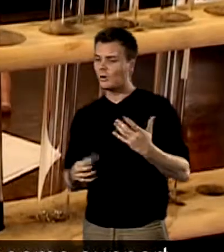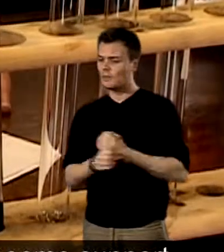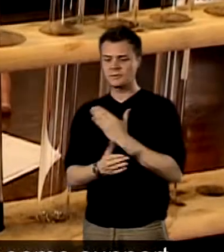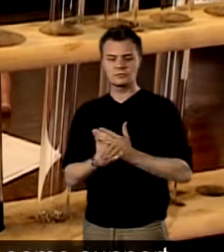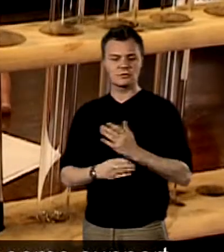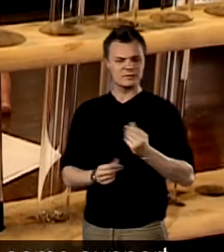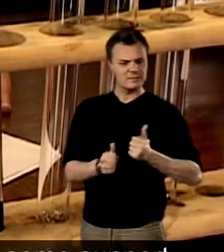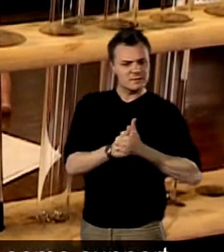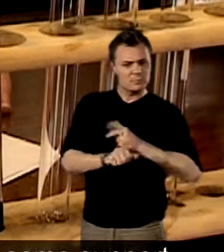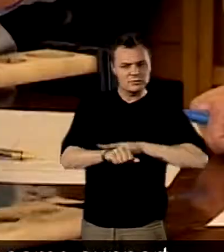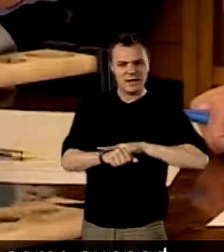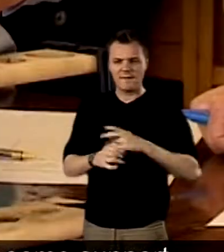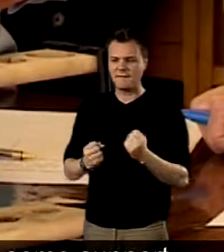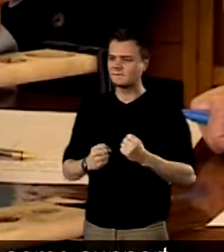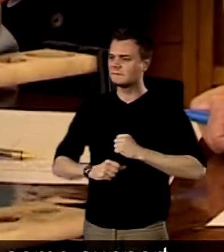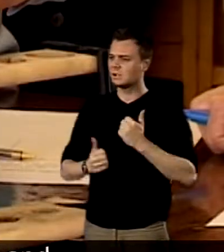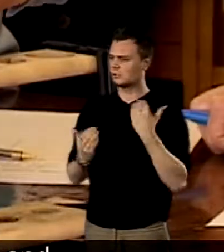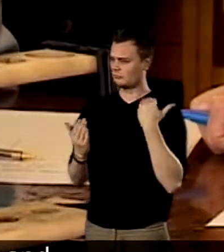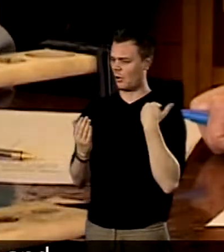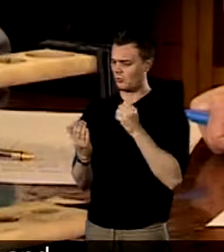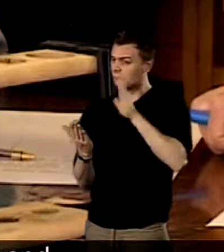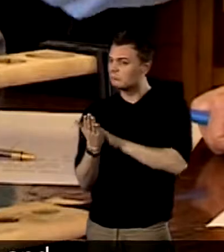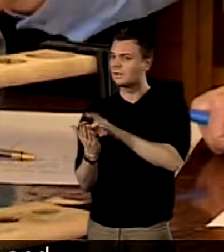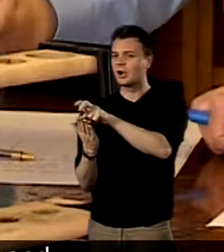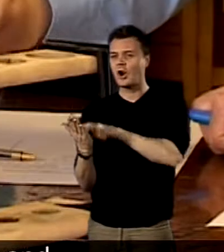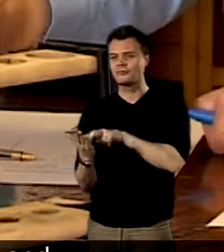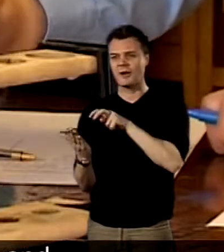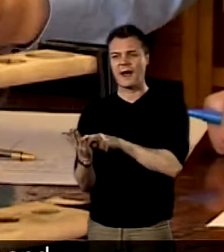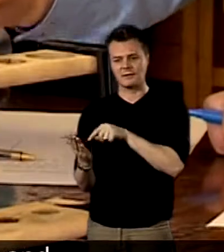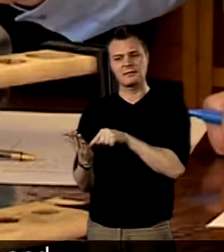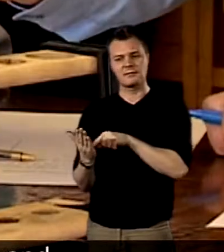support staff have such a role built into their contract of employment.